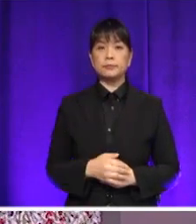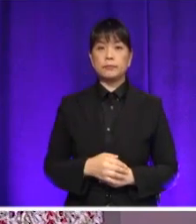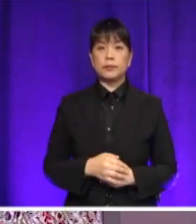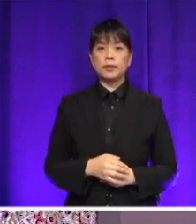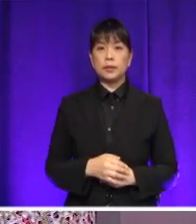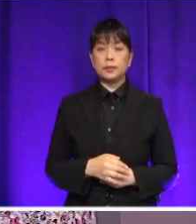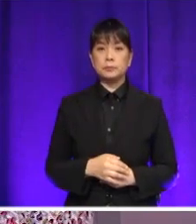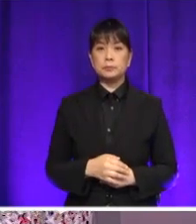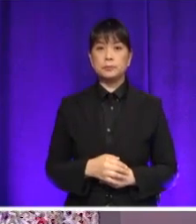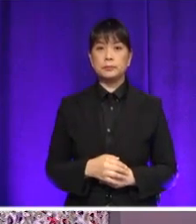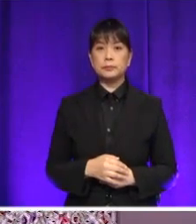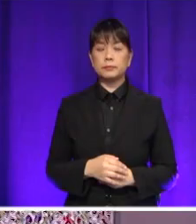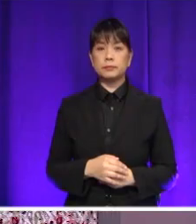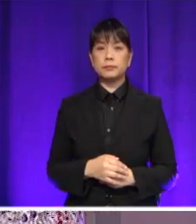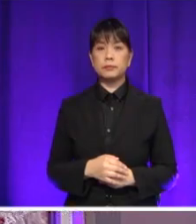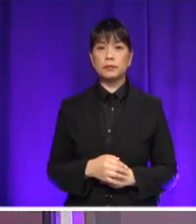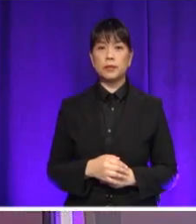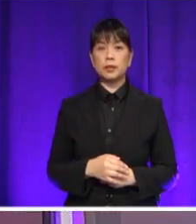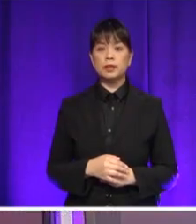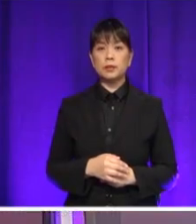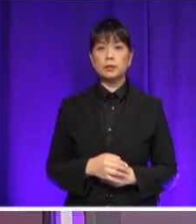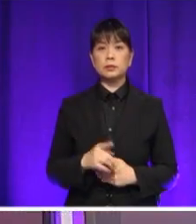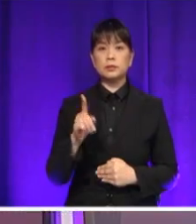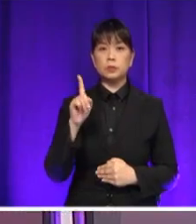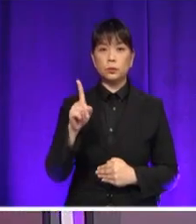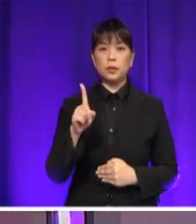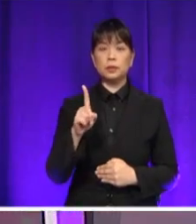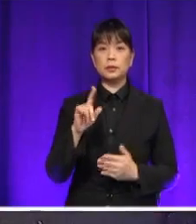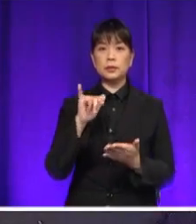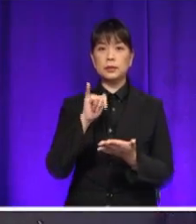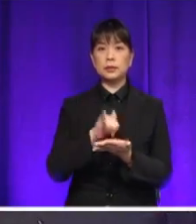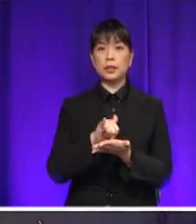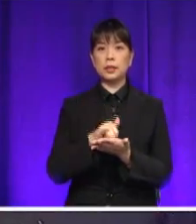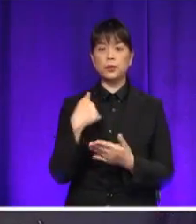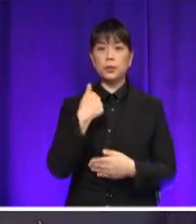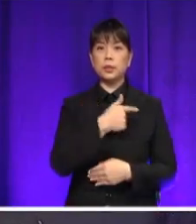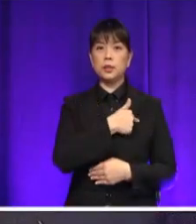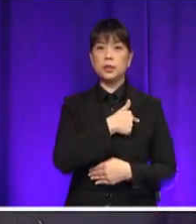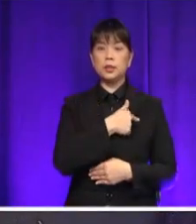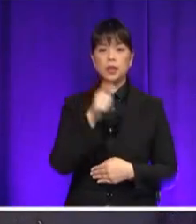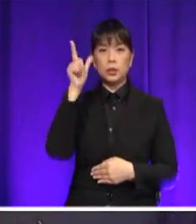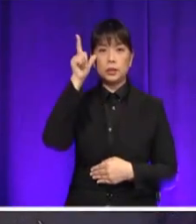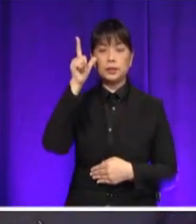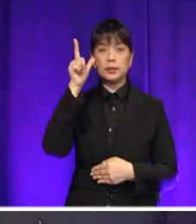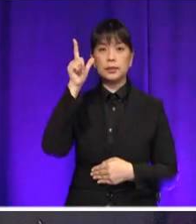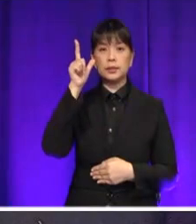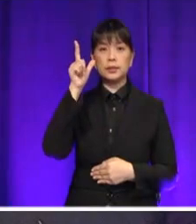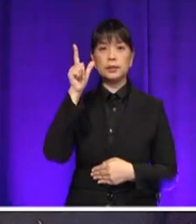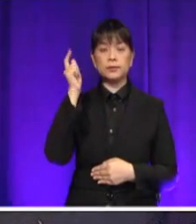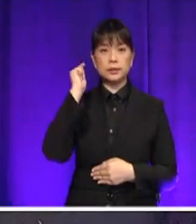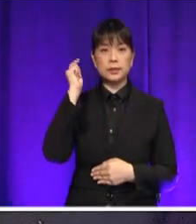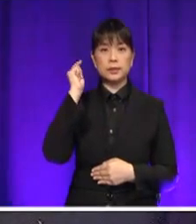what those emojis, the ones that we looked at actually just now. These are common emojis that we can find